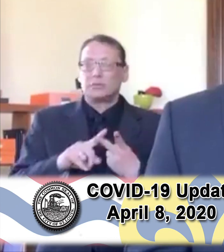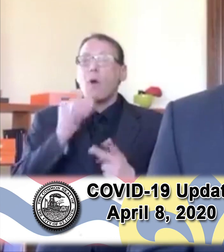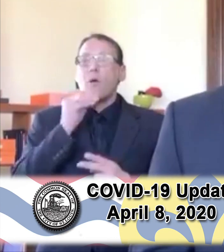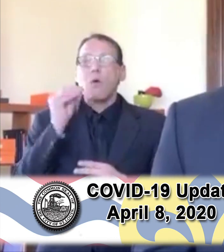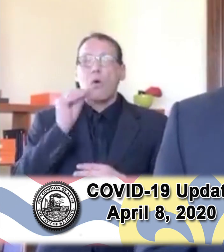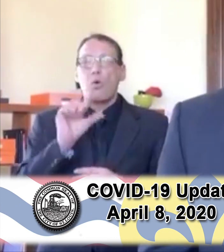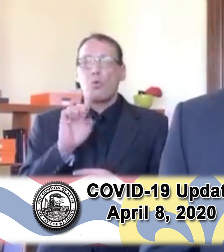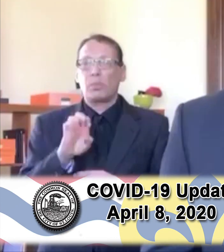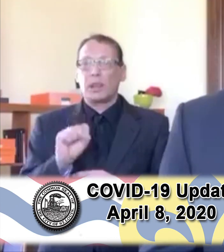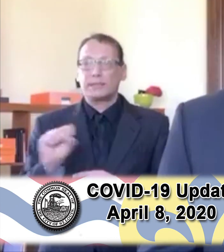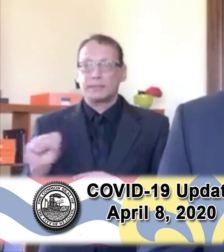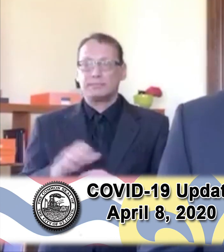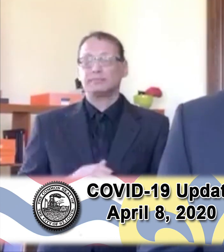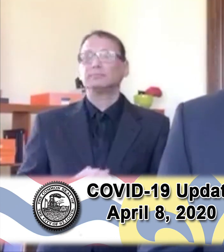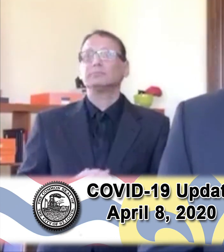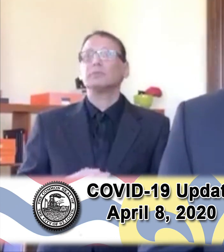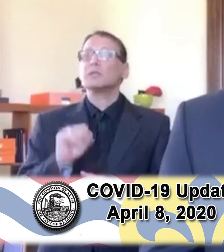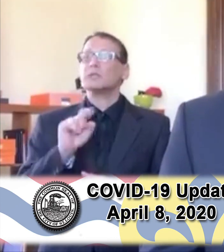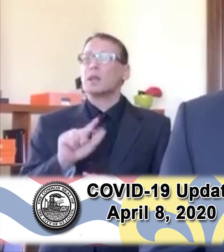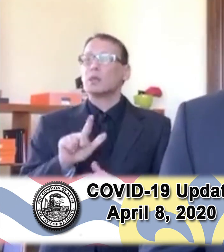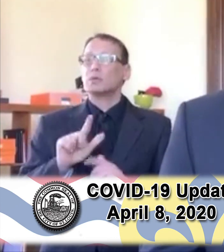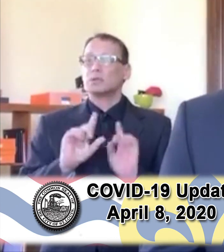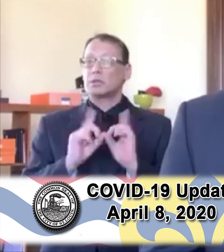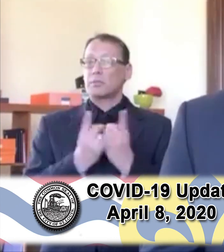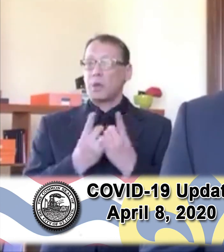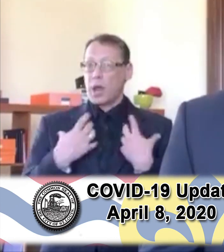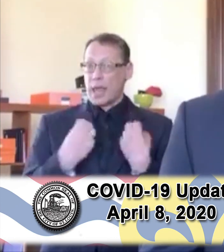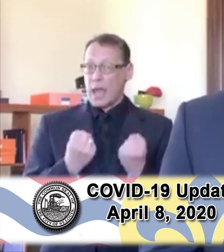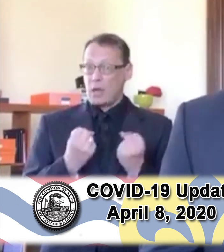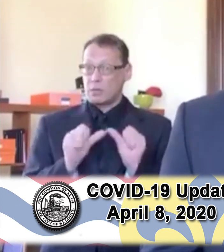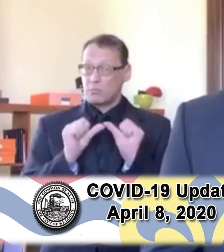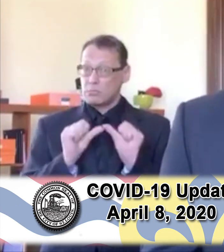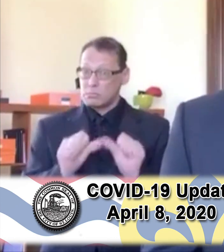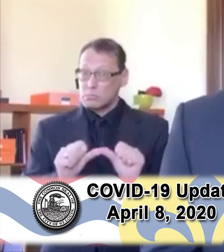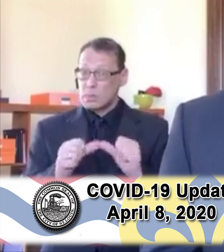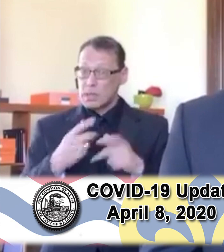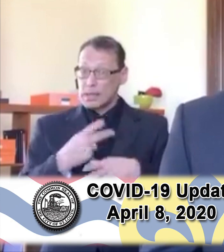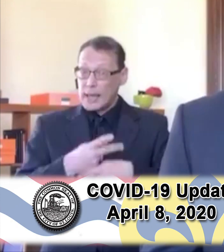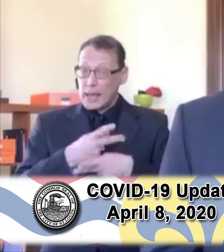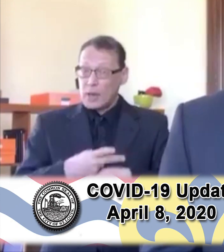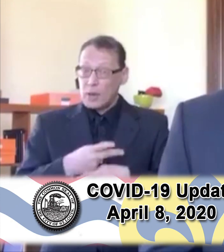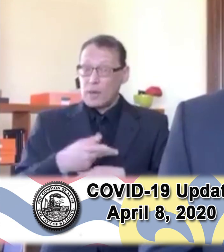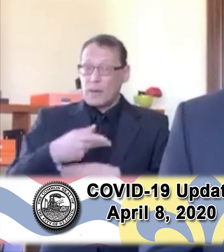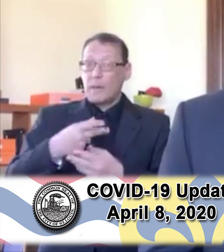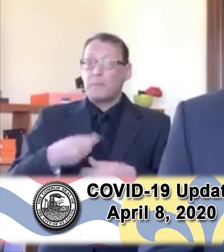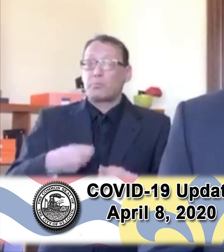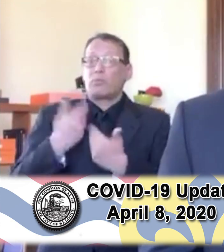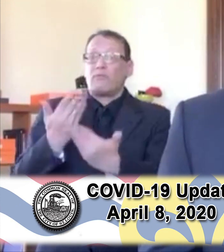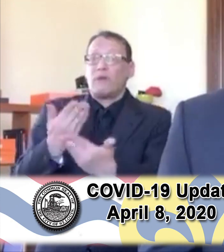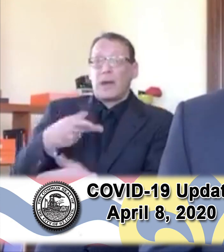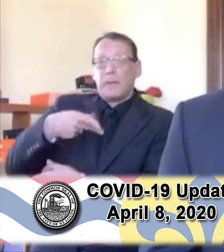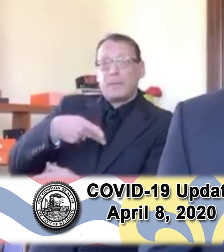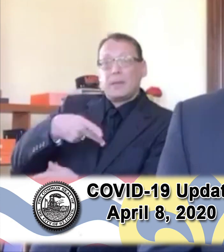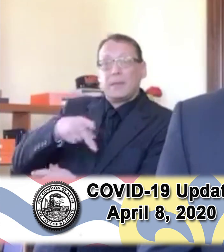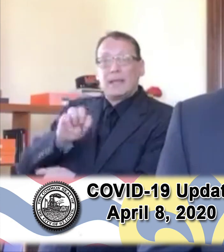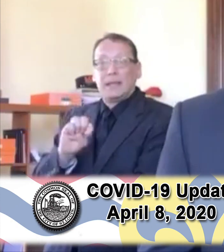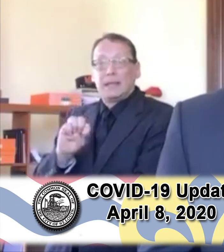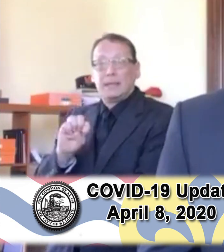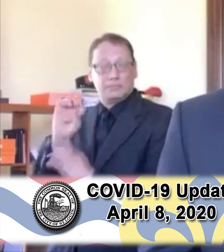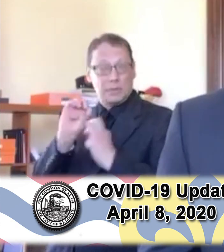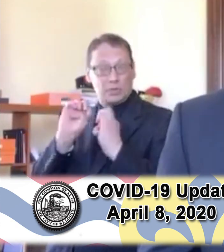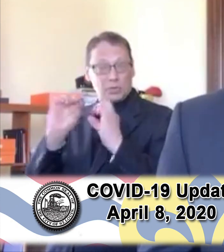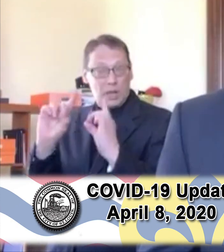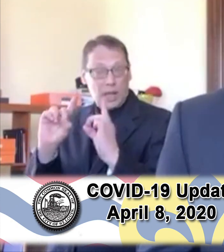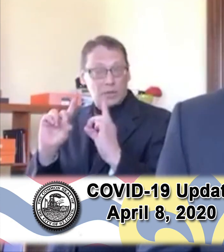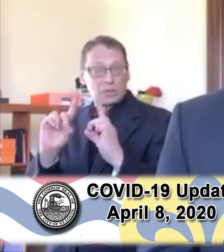For the elderly, the City of St. Louis Department of Health has been working with long-term care facilities, providing them with PPE, education, as well as information